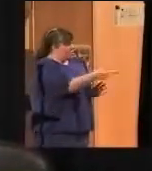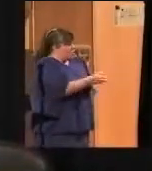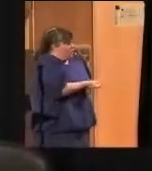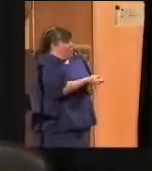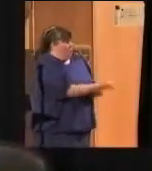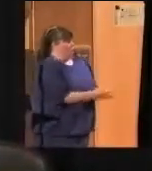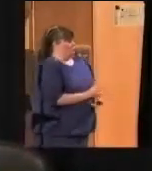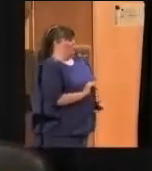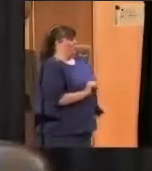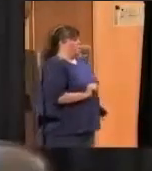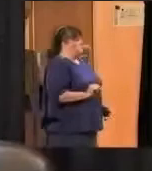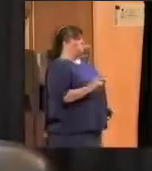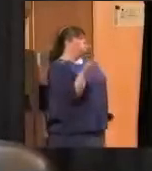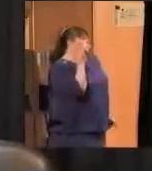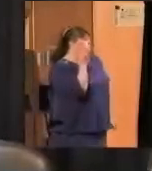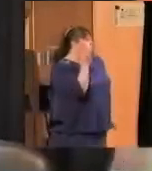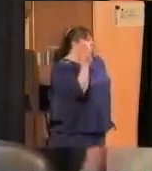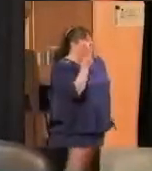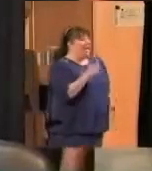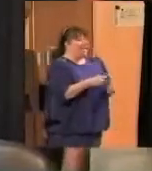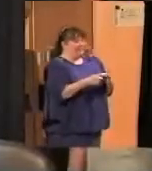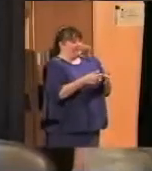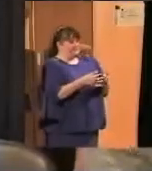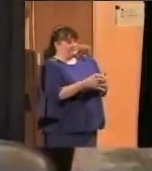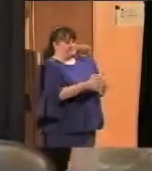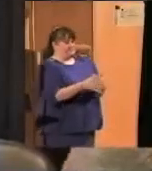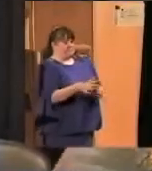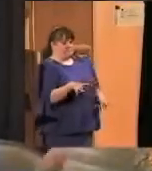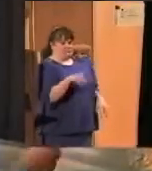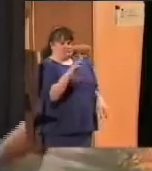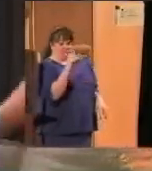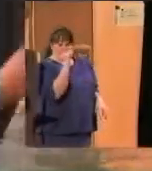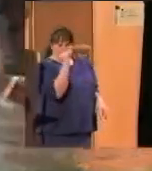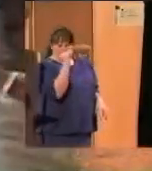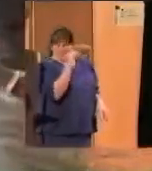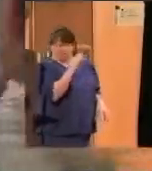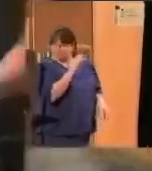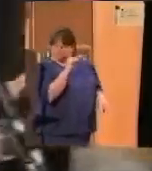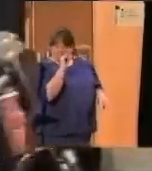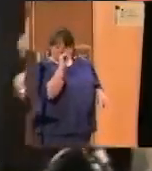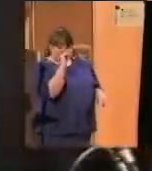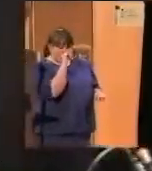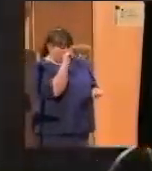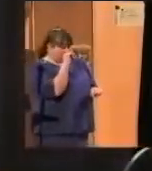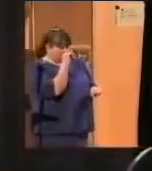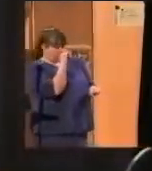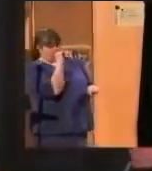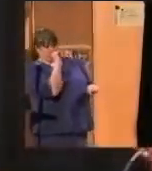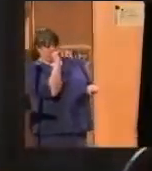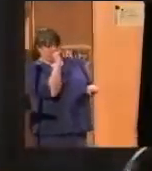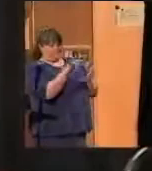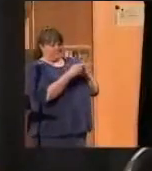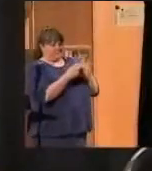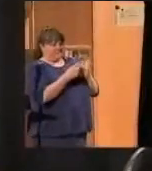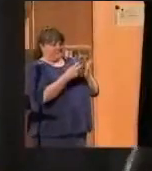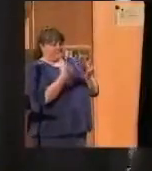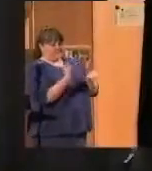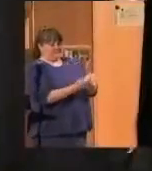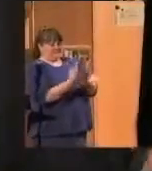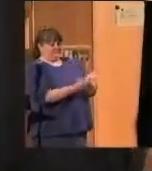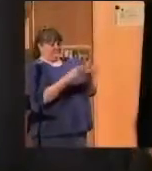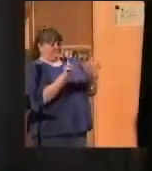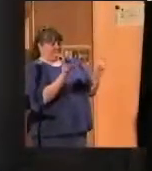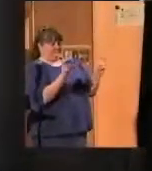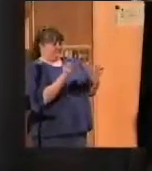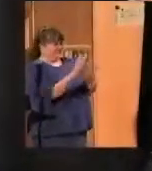discussion, followed by this disturbing and distracting stench that propels you aggressively off